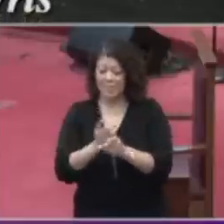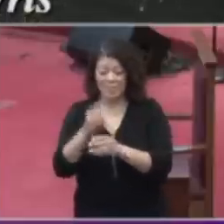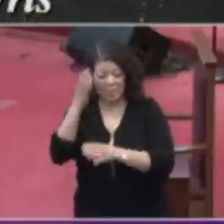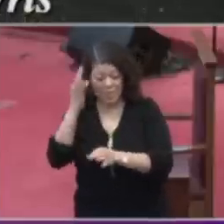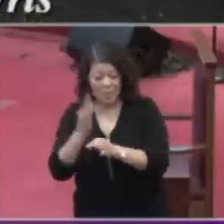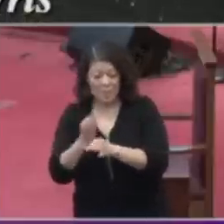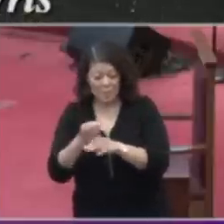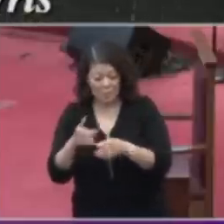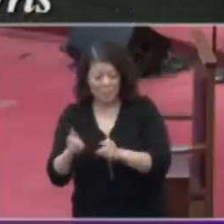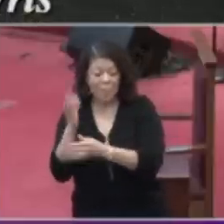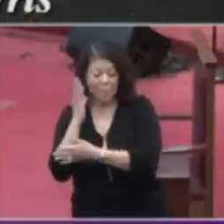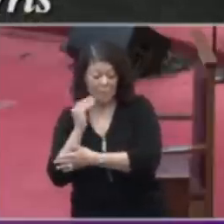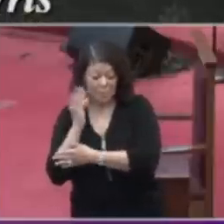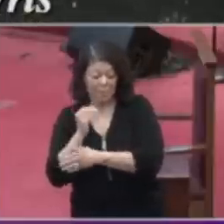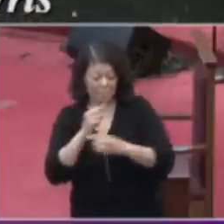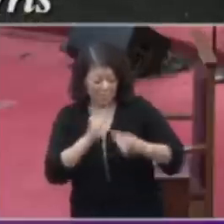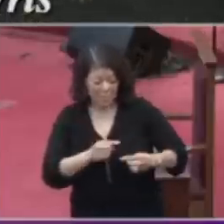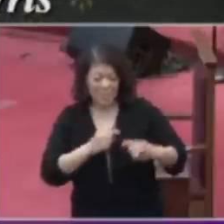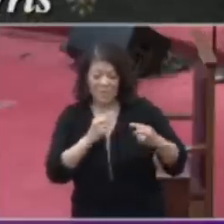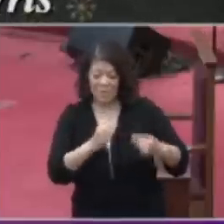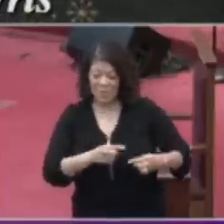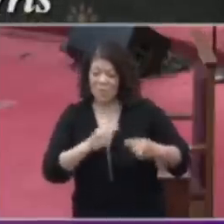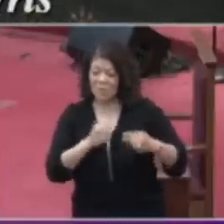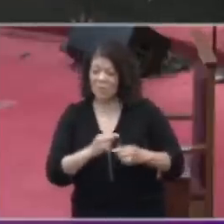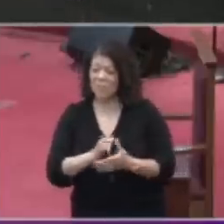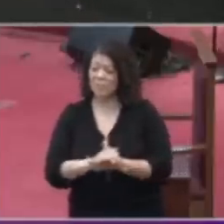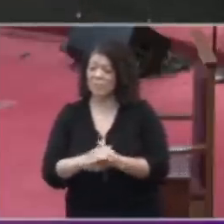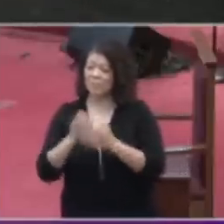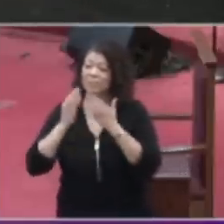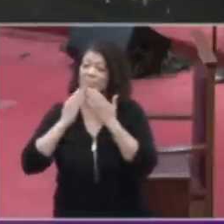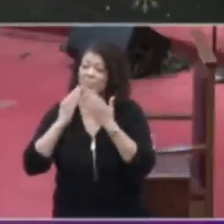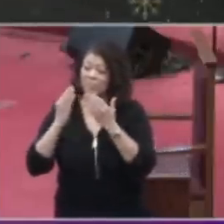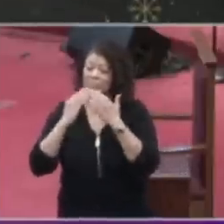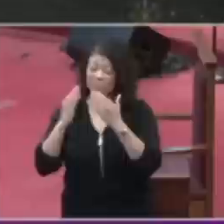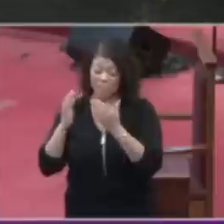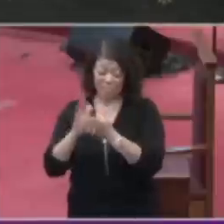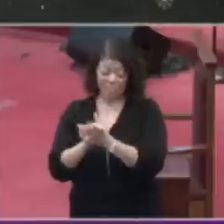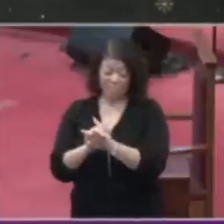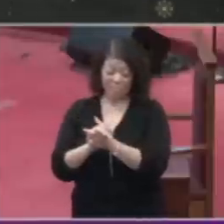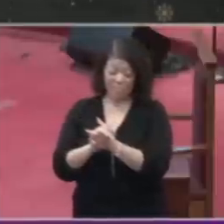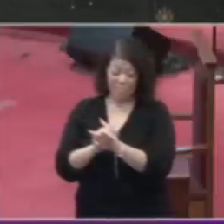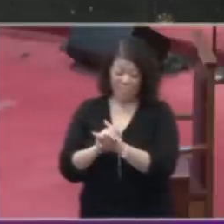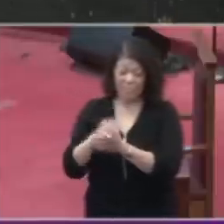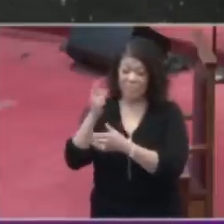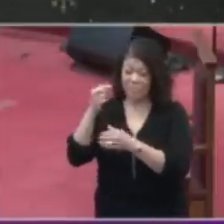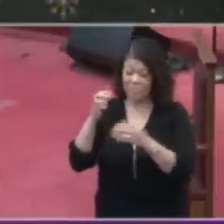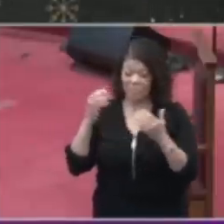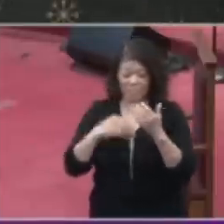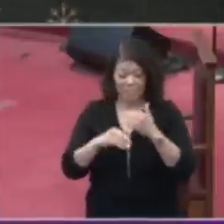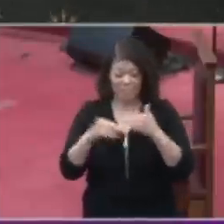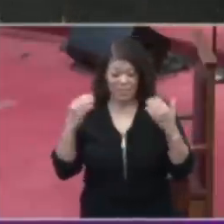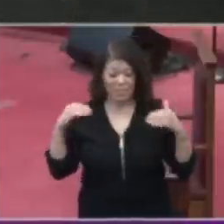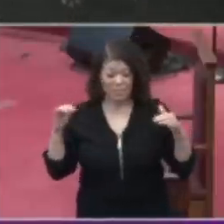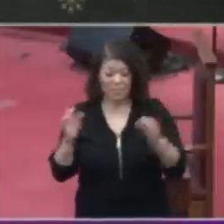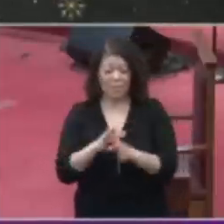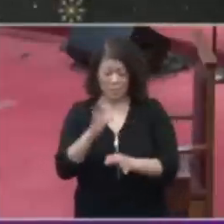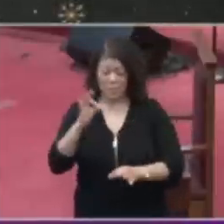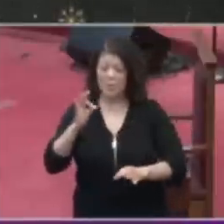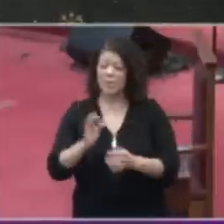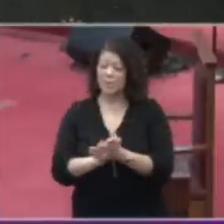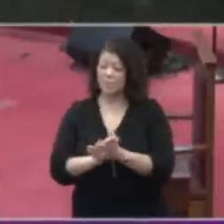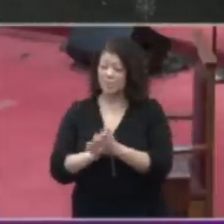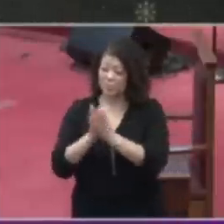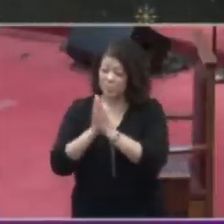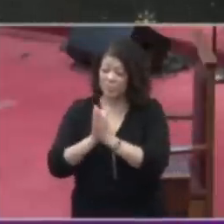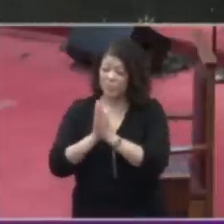through the persecution. We thank you for the heavenly host that gives you praise and glory. We ask that